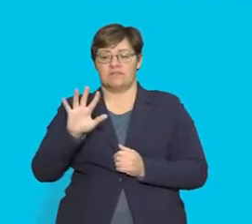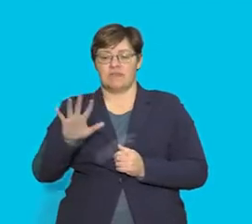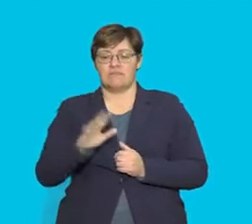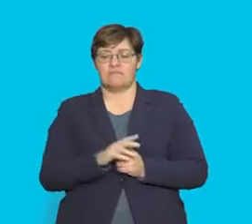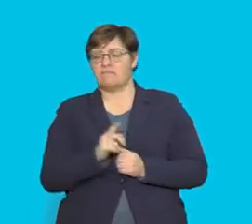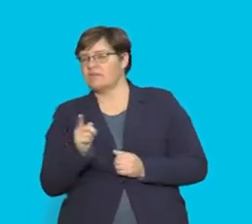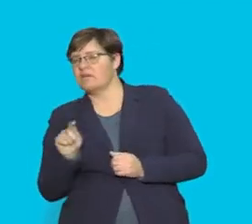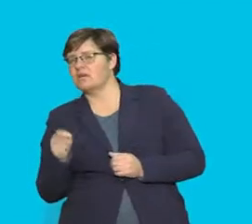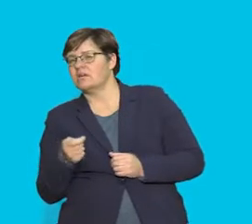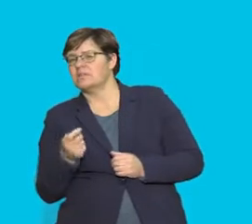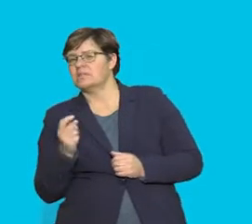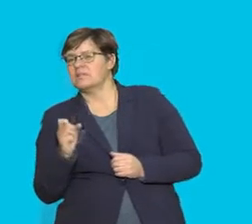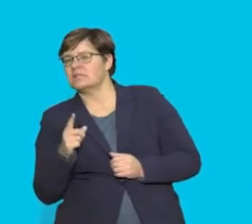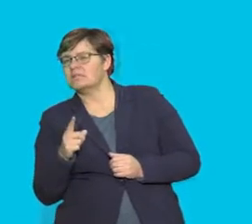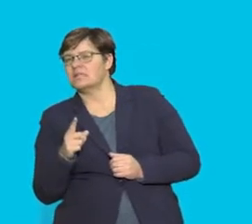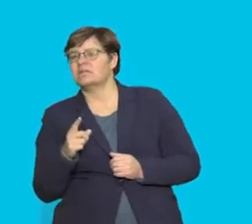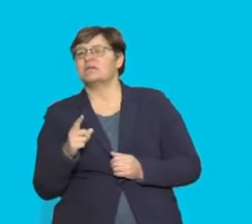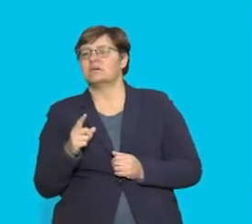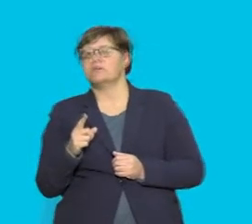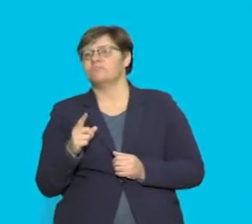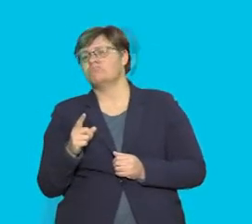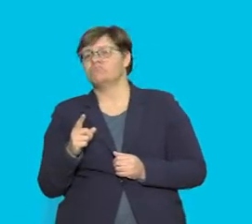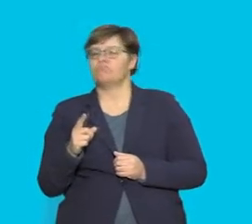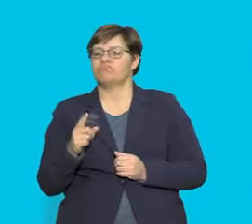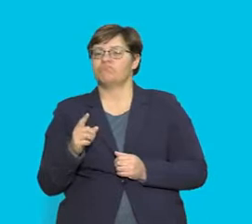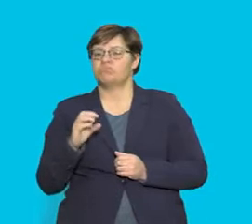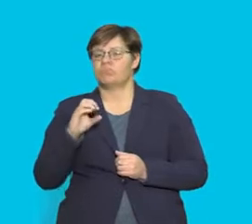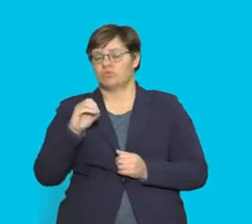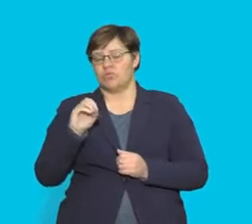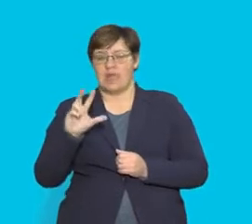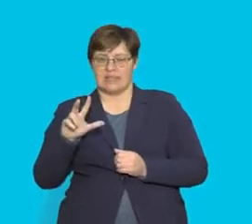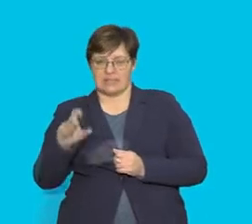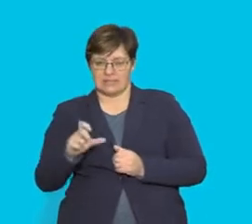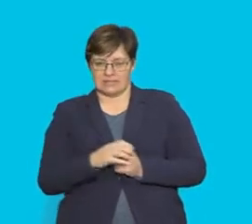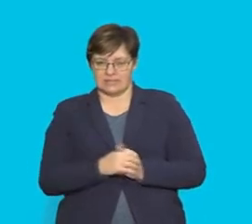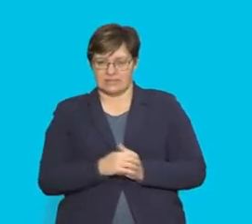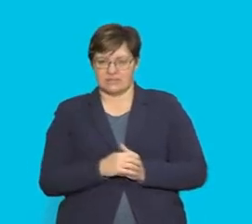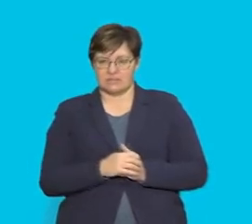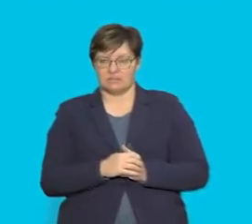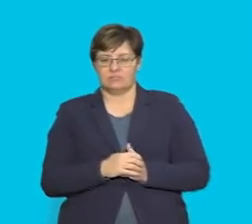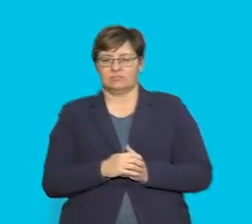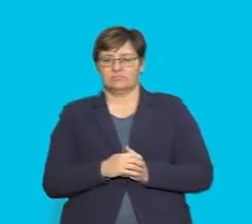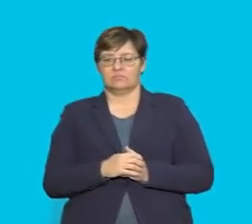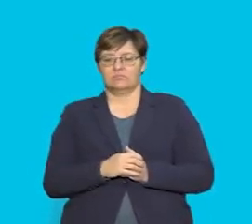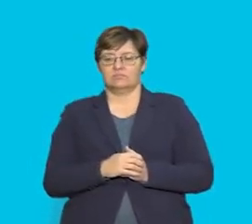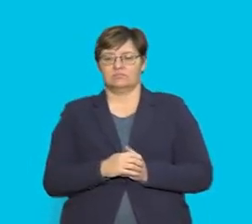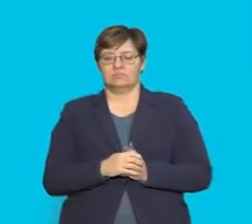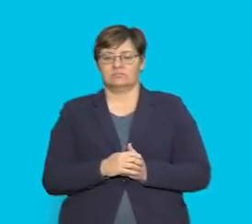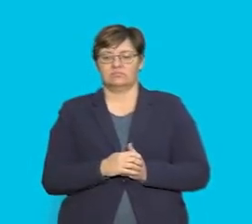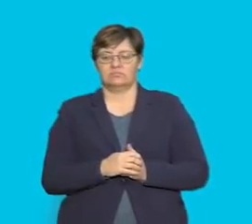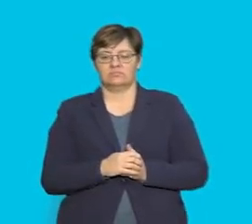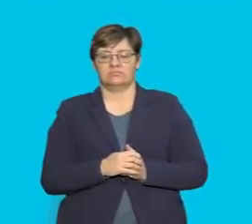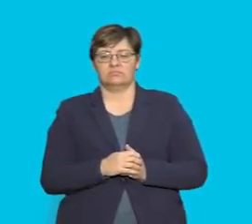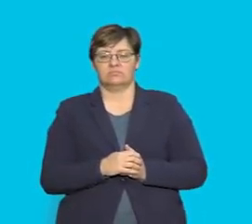174,425 and how many cents? And 8 cents, because we're gonna round this off to two